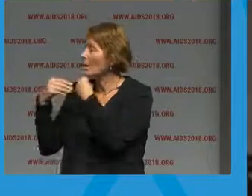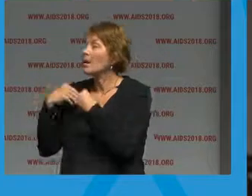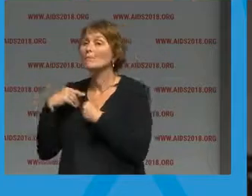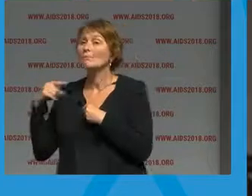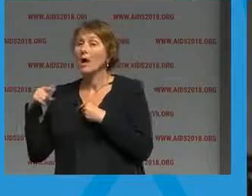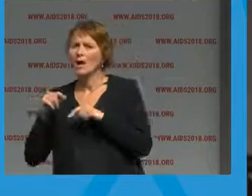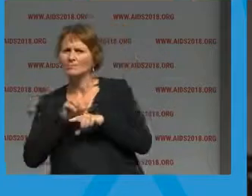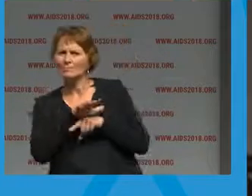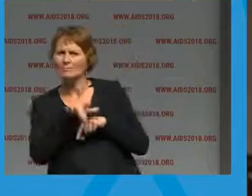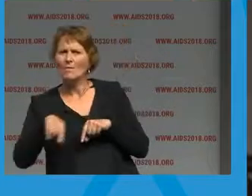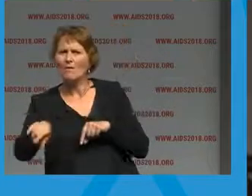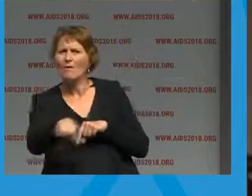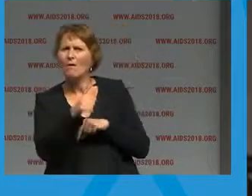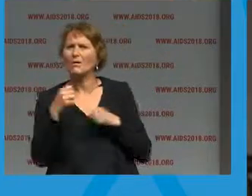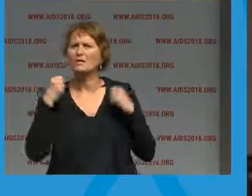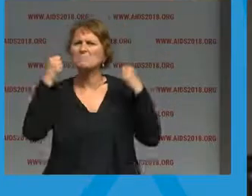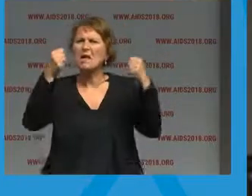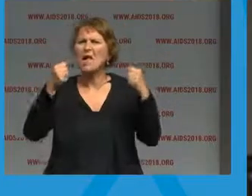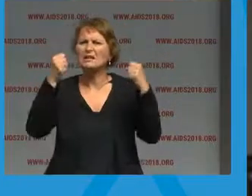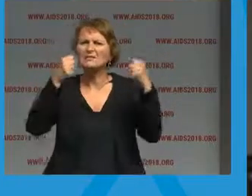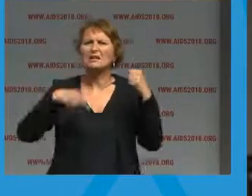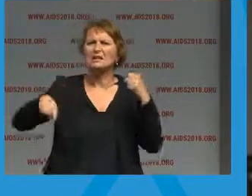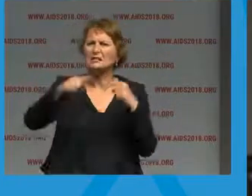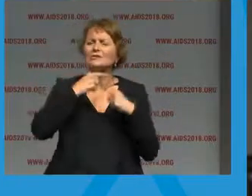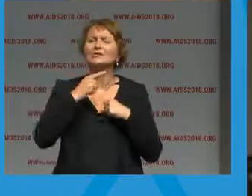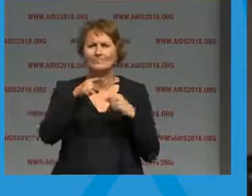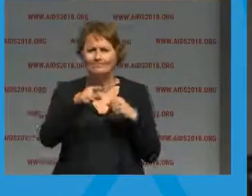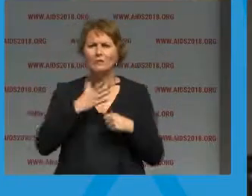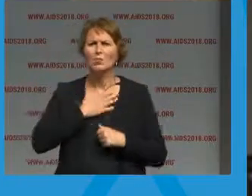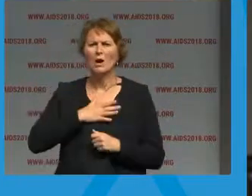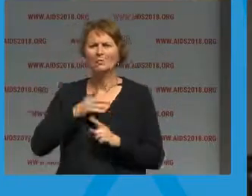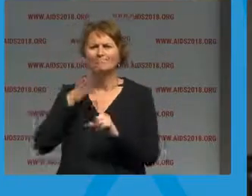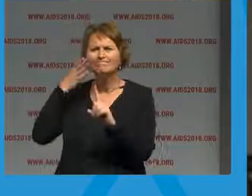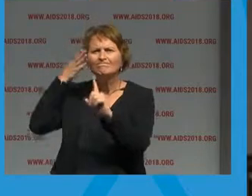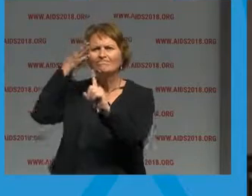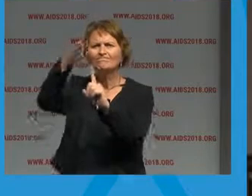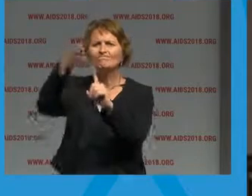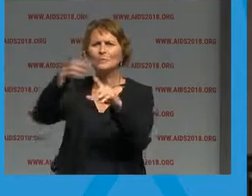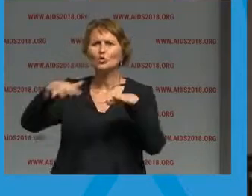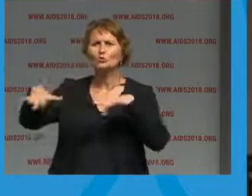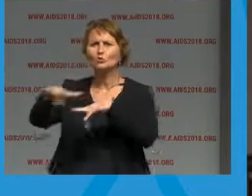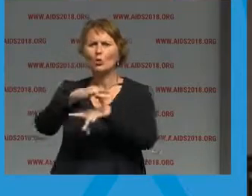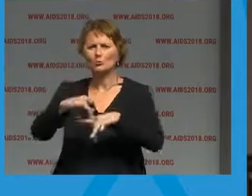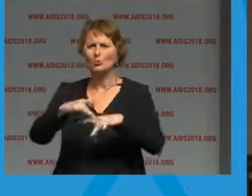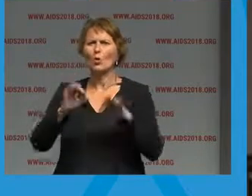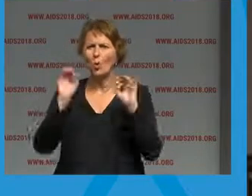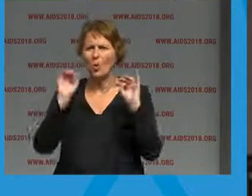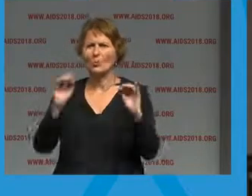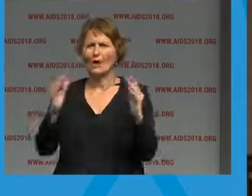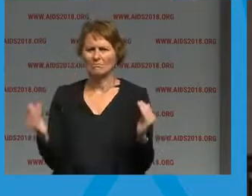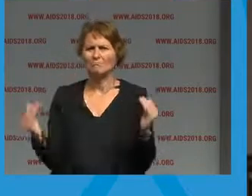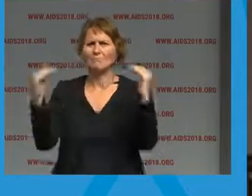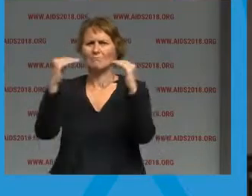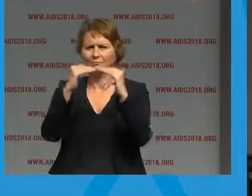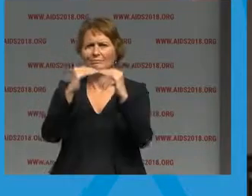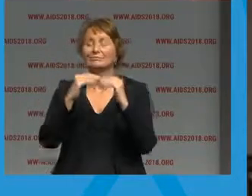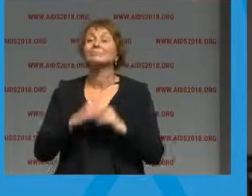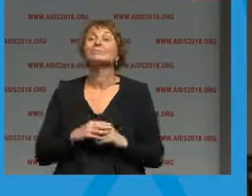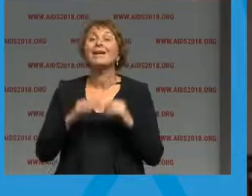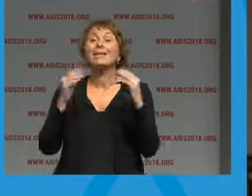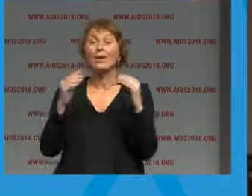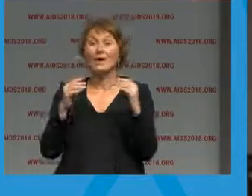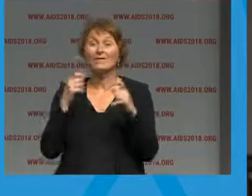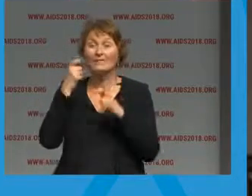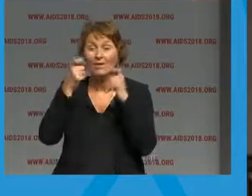and social justice, and then translated that in, whenever possible, and it wasn't always possible,